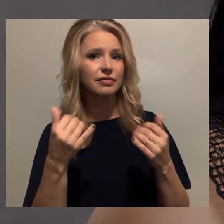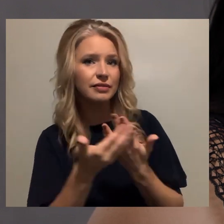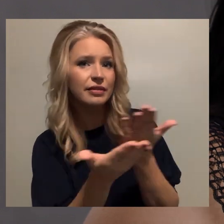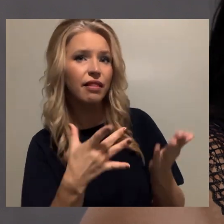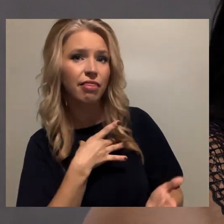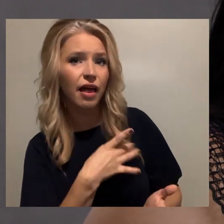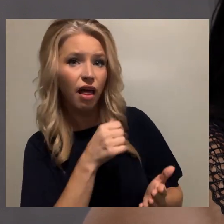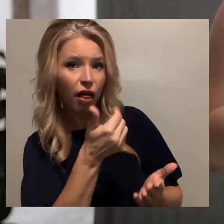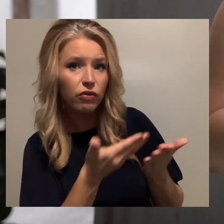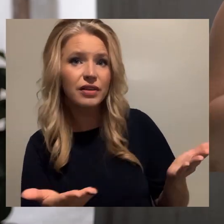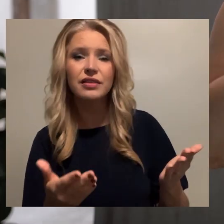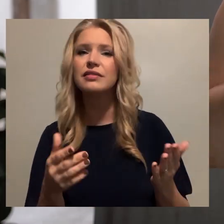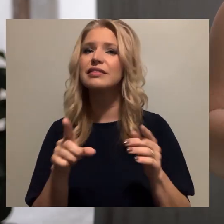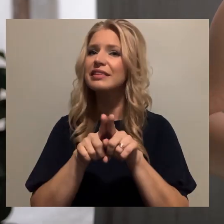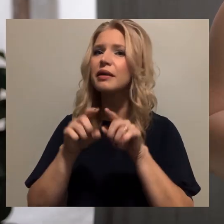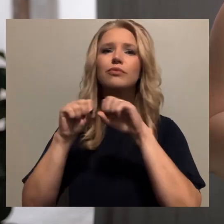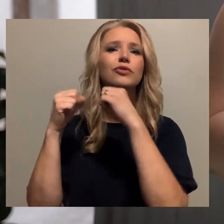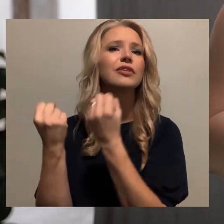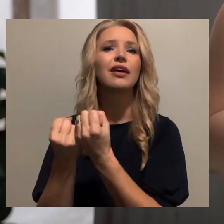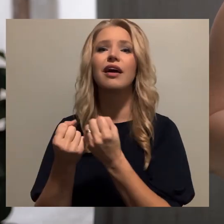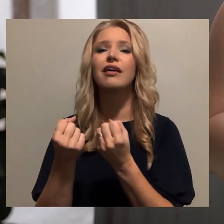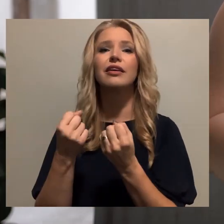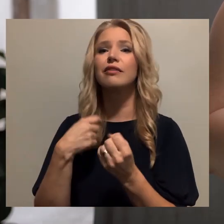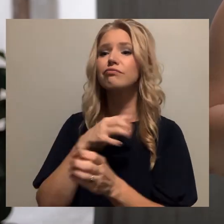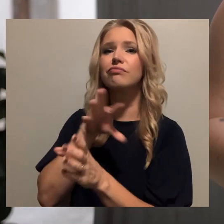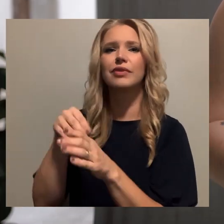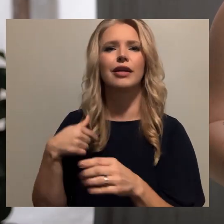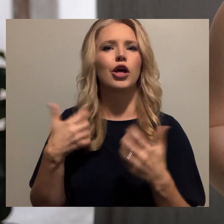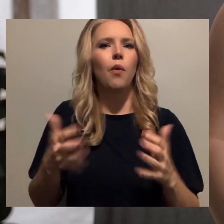the smartest person in that group. I don't want to be the smartest person in the room. I